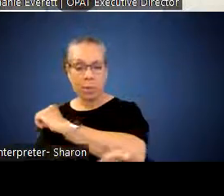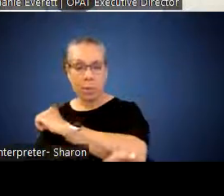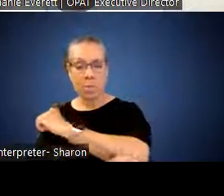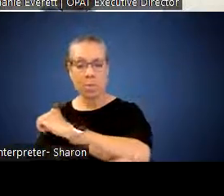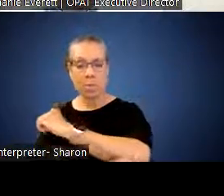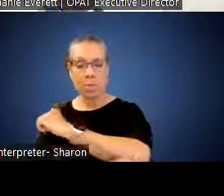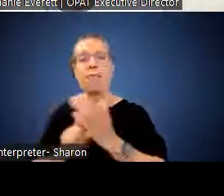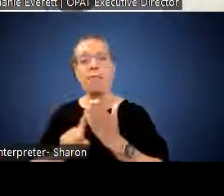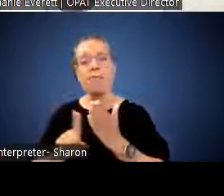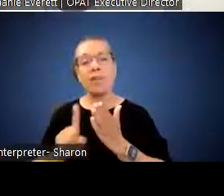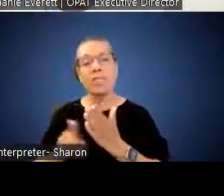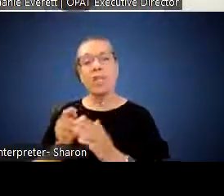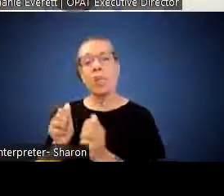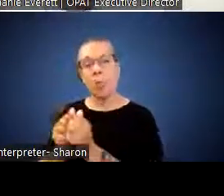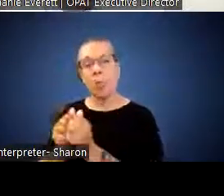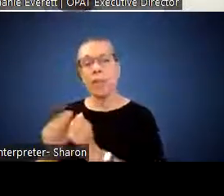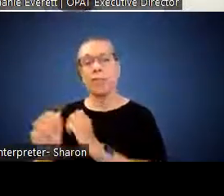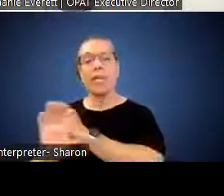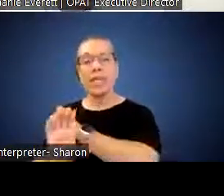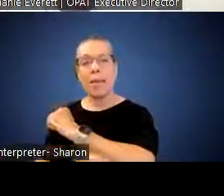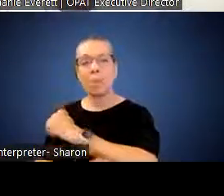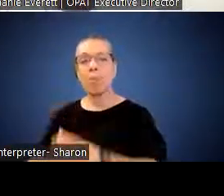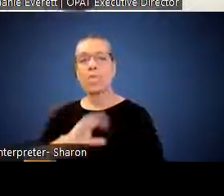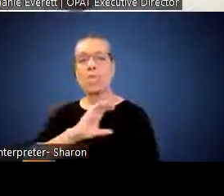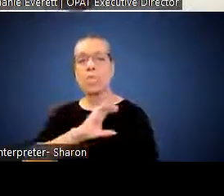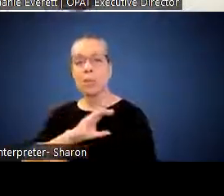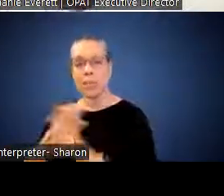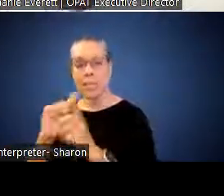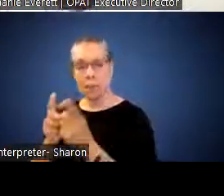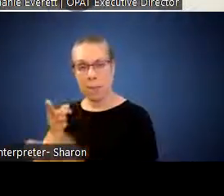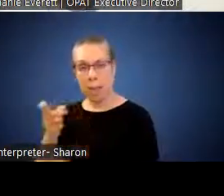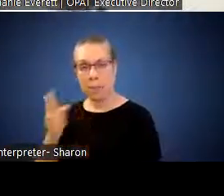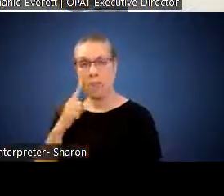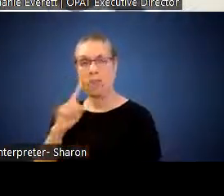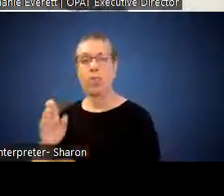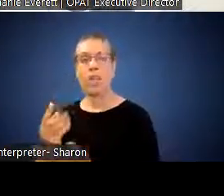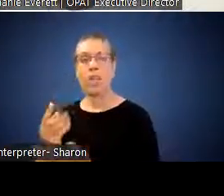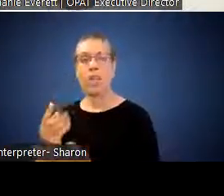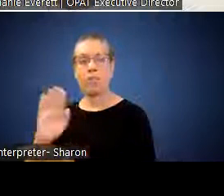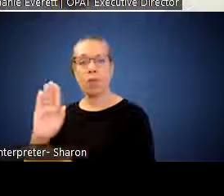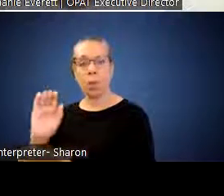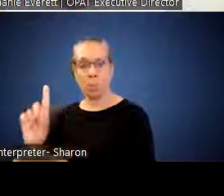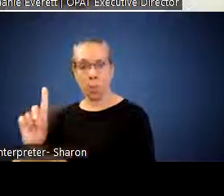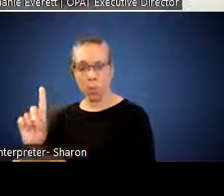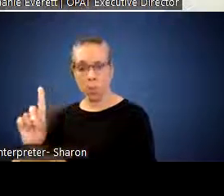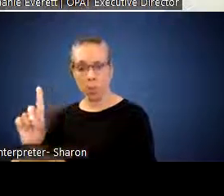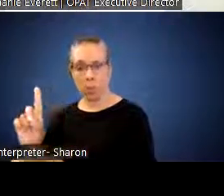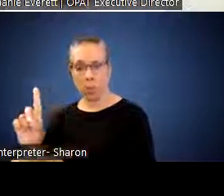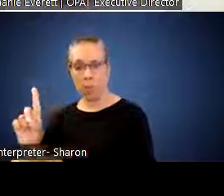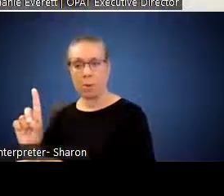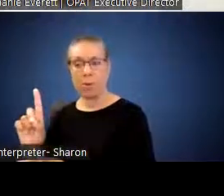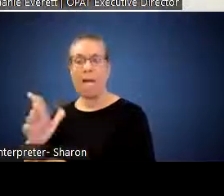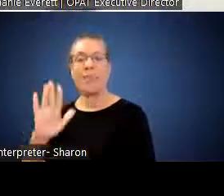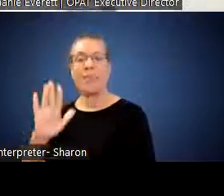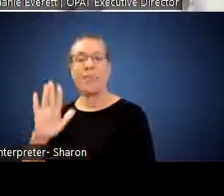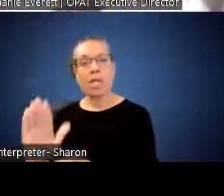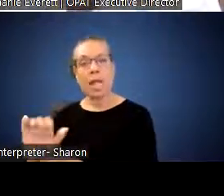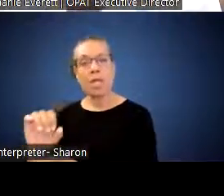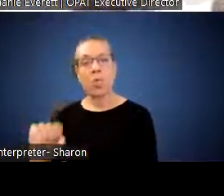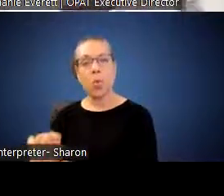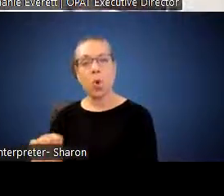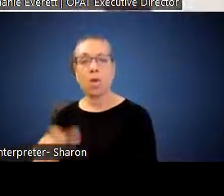the investigatory work on civilian review board, on their civilian review board work. So they